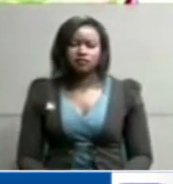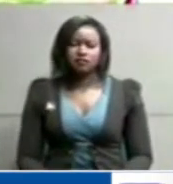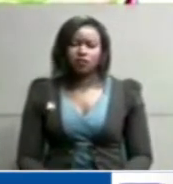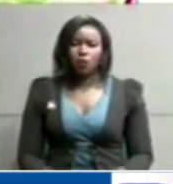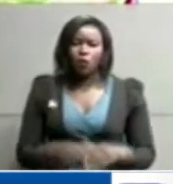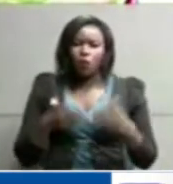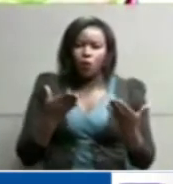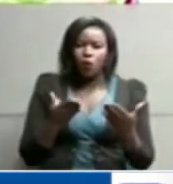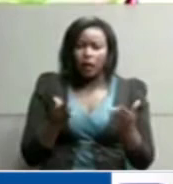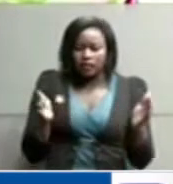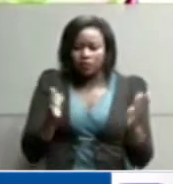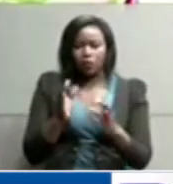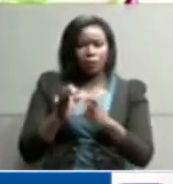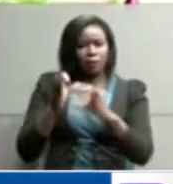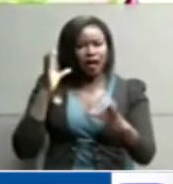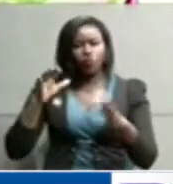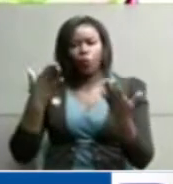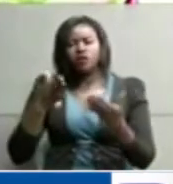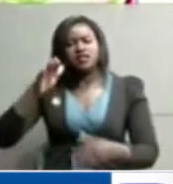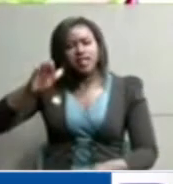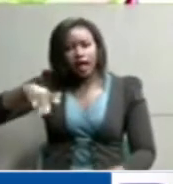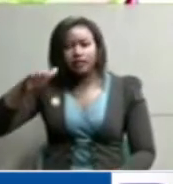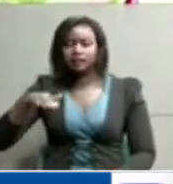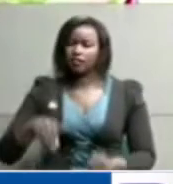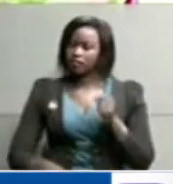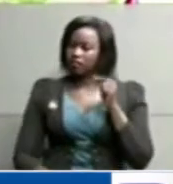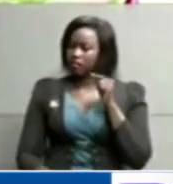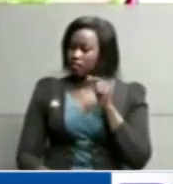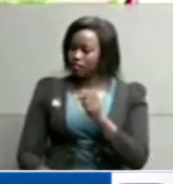or a minibus or a taxi.